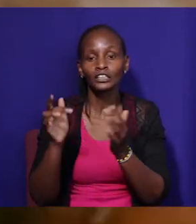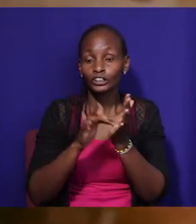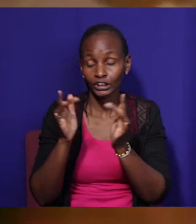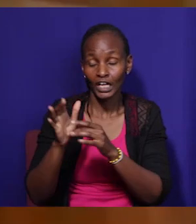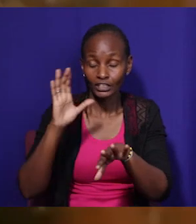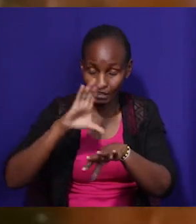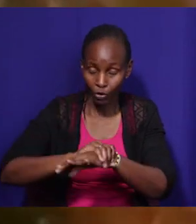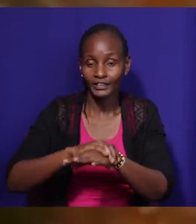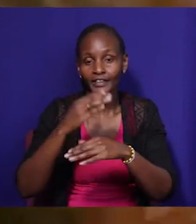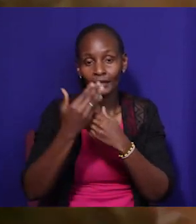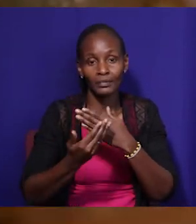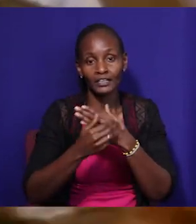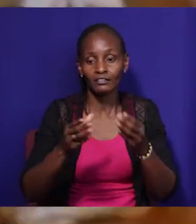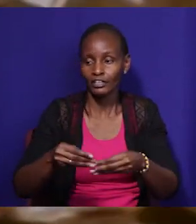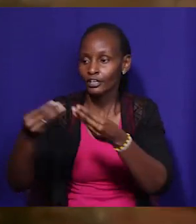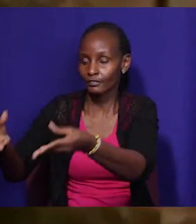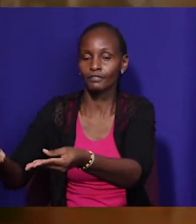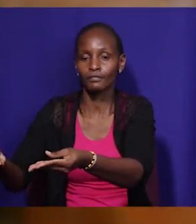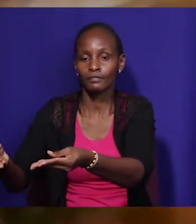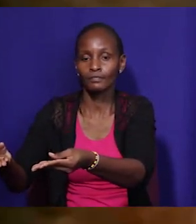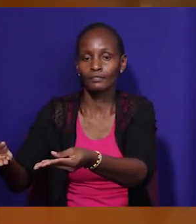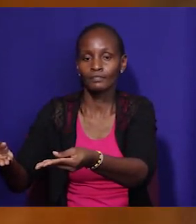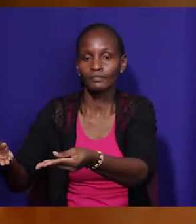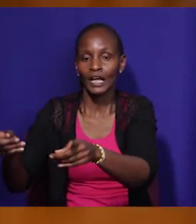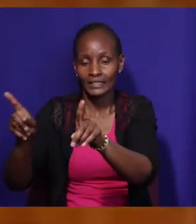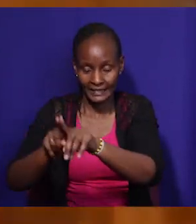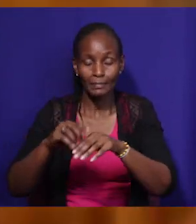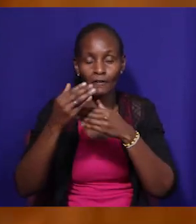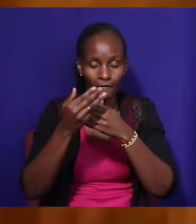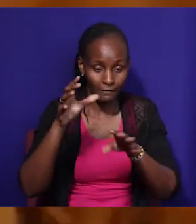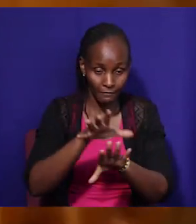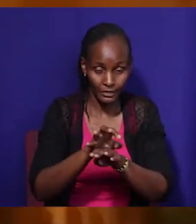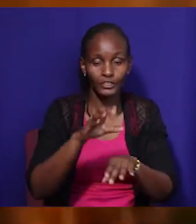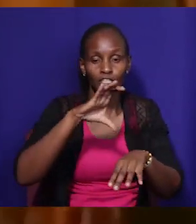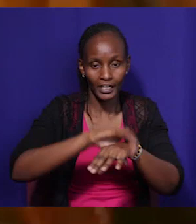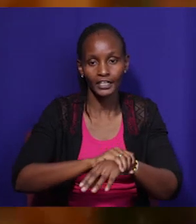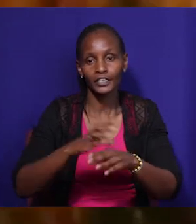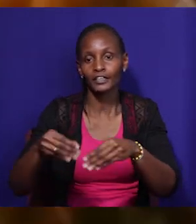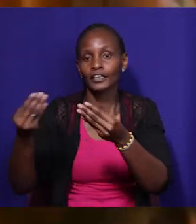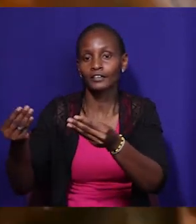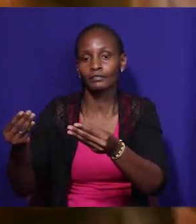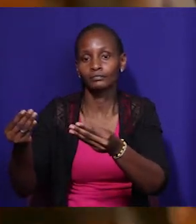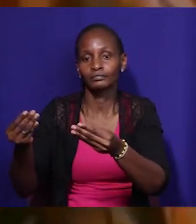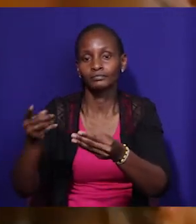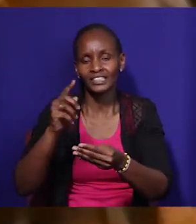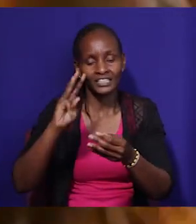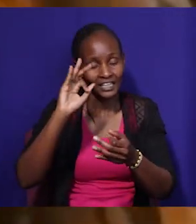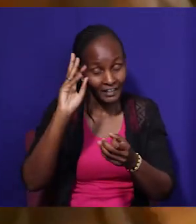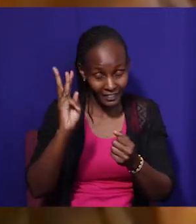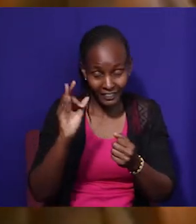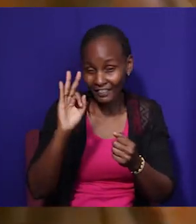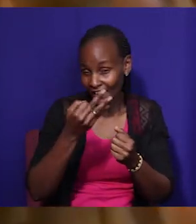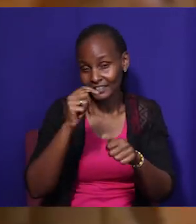the bread, and gave it to them. He did the same with the fish. This then was the third time Jesus appeared to